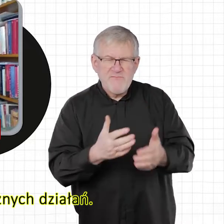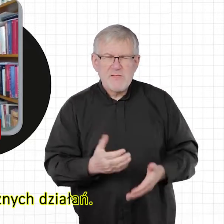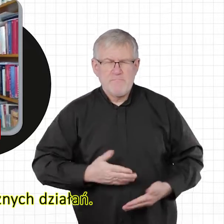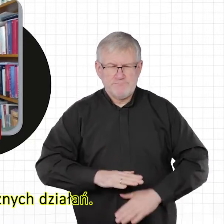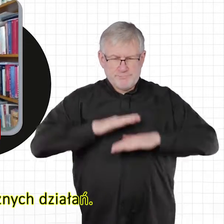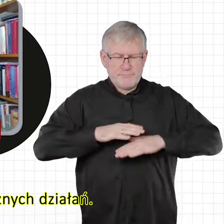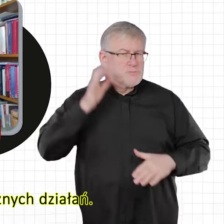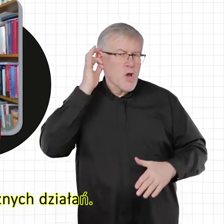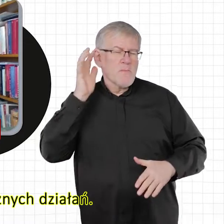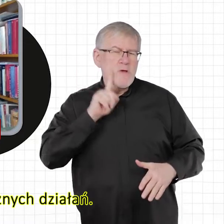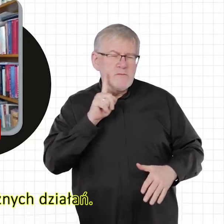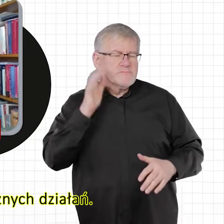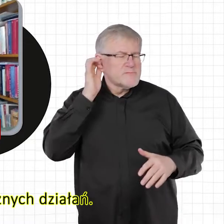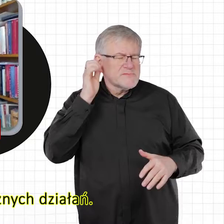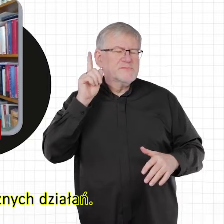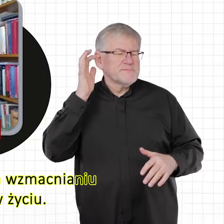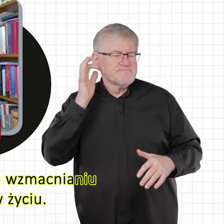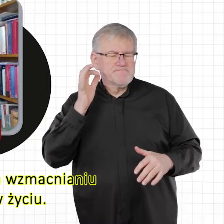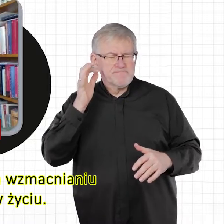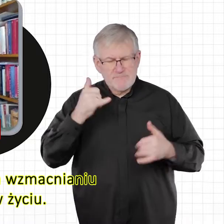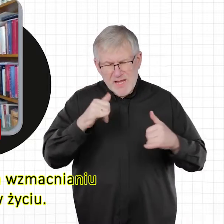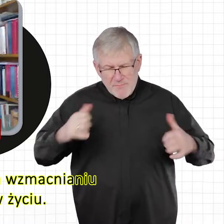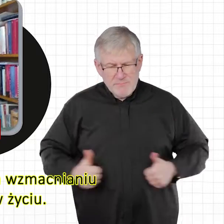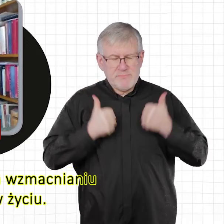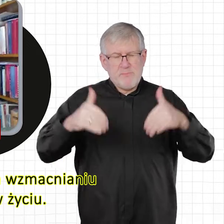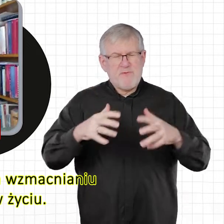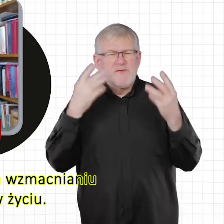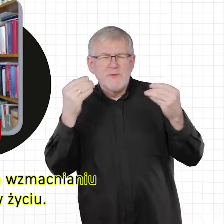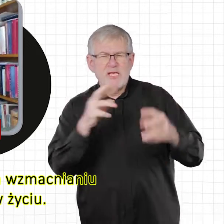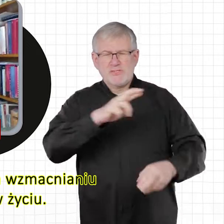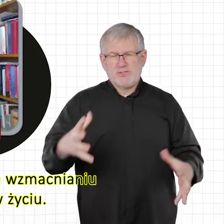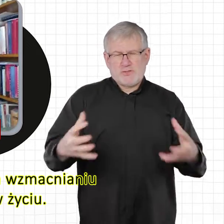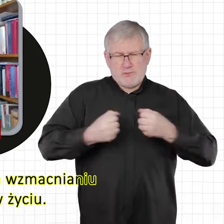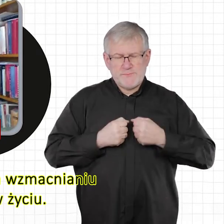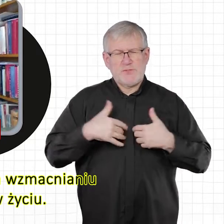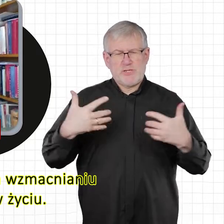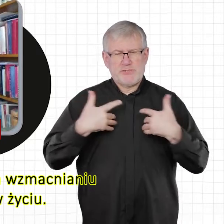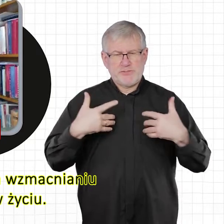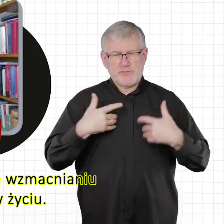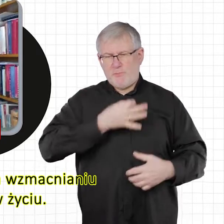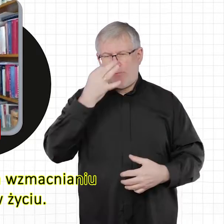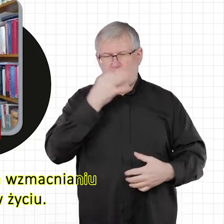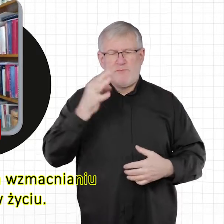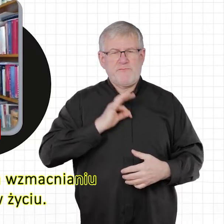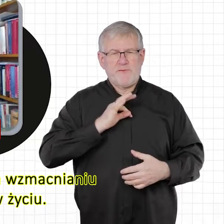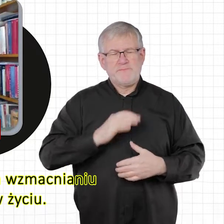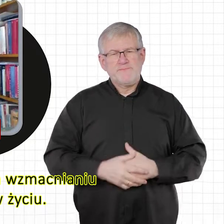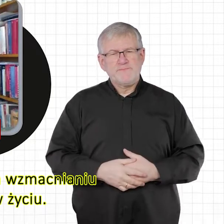workshops, some projects, and so on. I don't want to go into some details, but we are focused